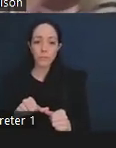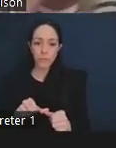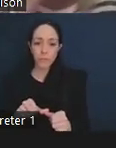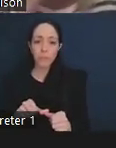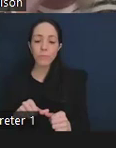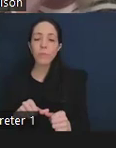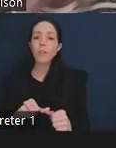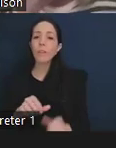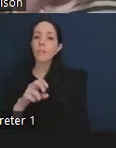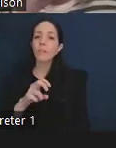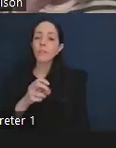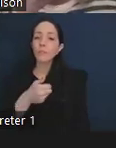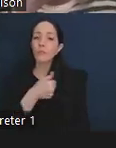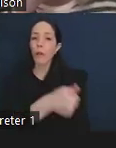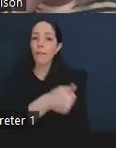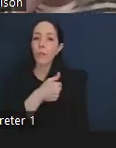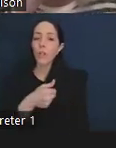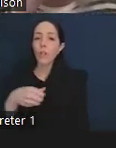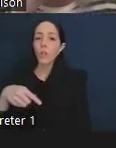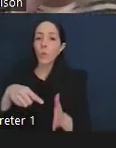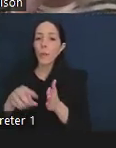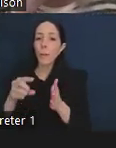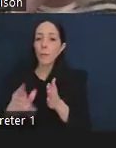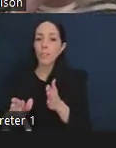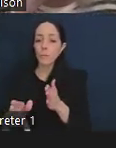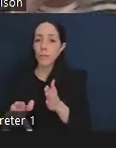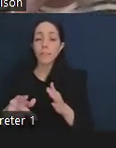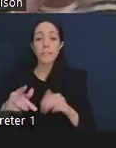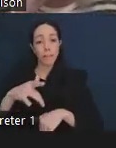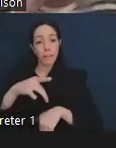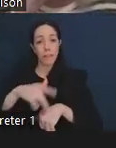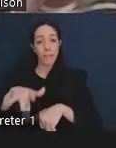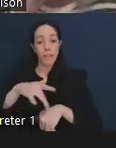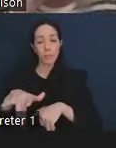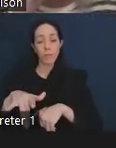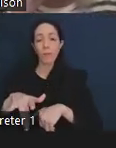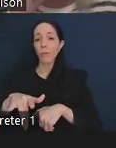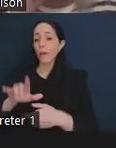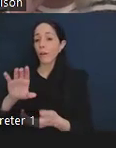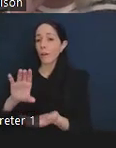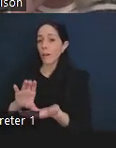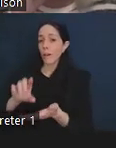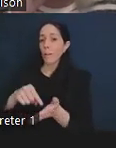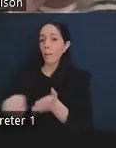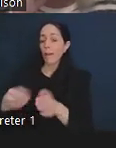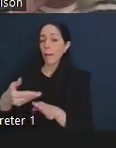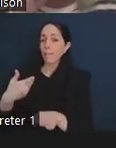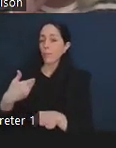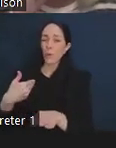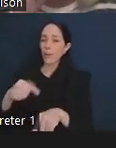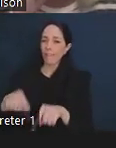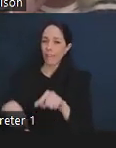travel reimbursement is available. Unfortunately, we can't put up the funds for travel, but we can help with